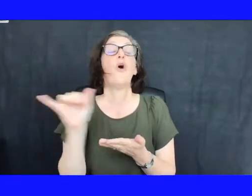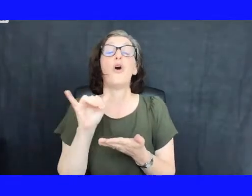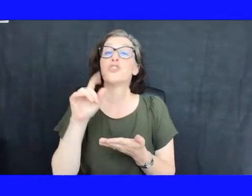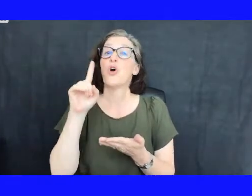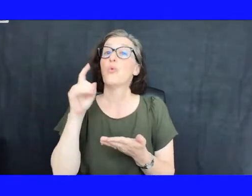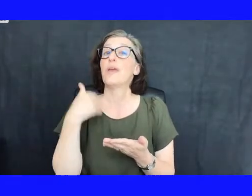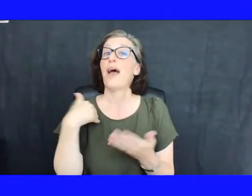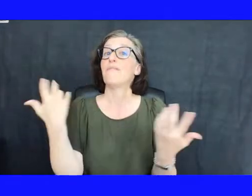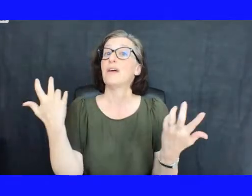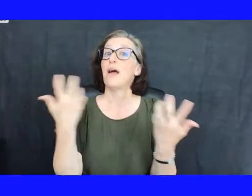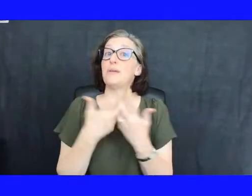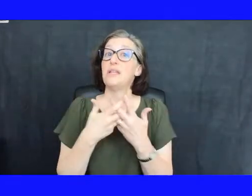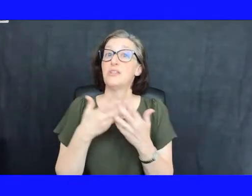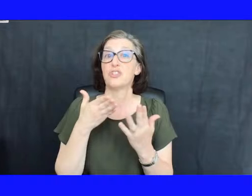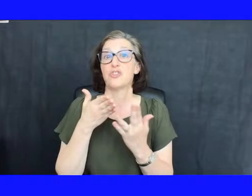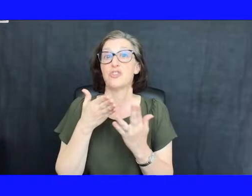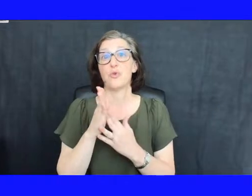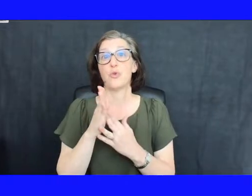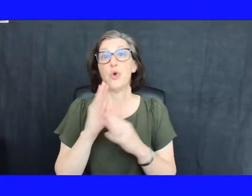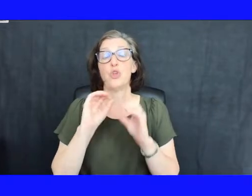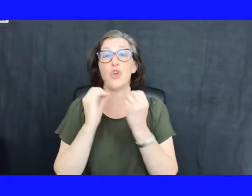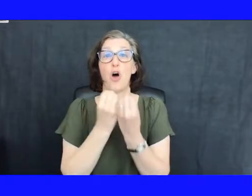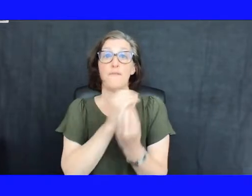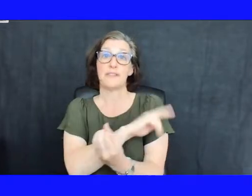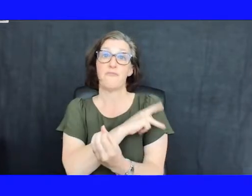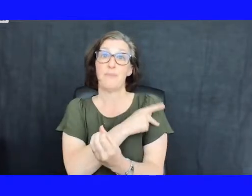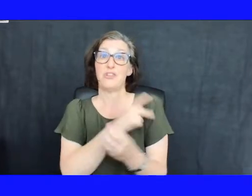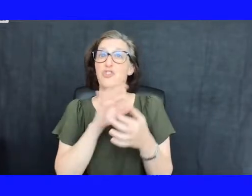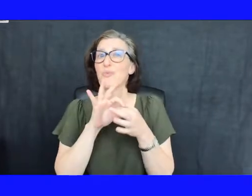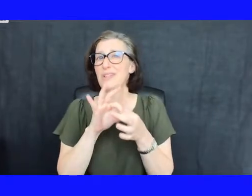handled by the Office of Legal Affairs by me.